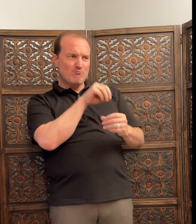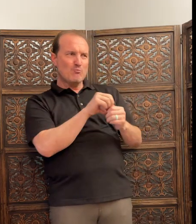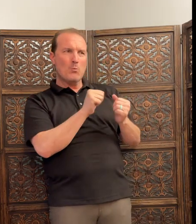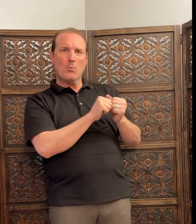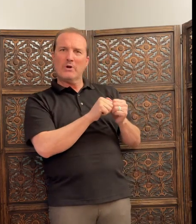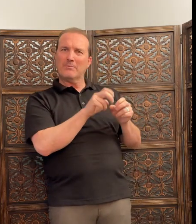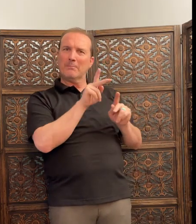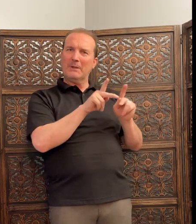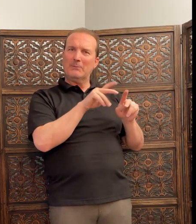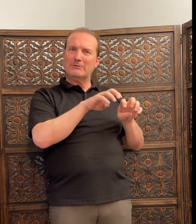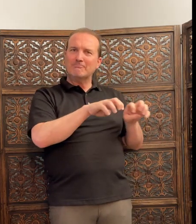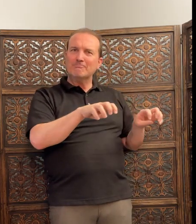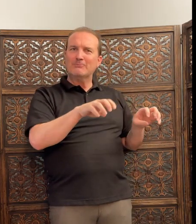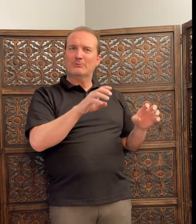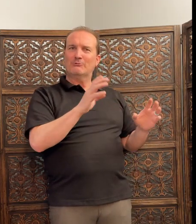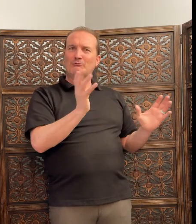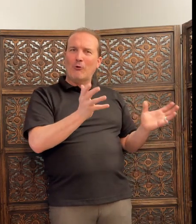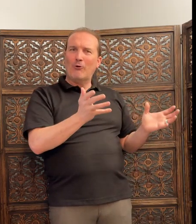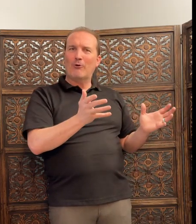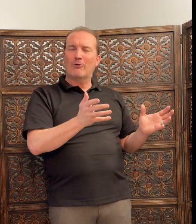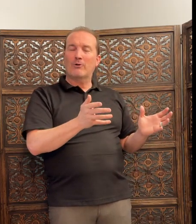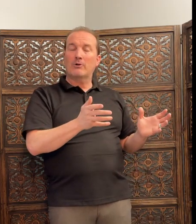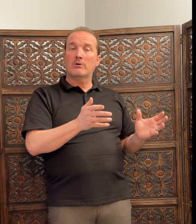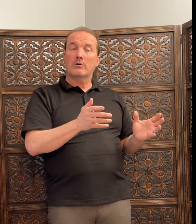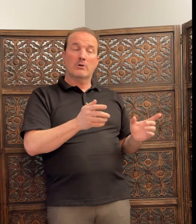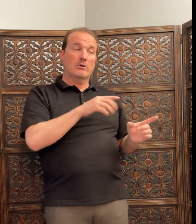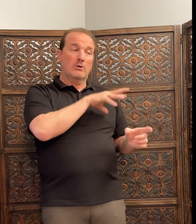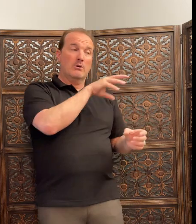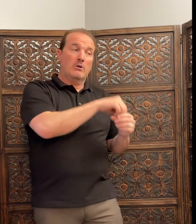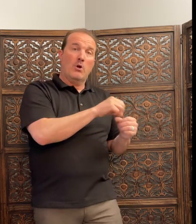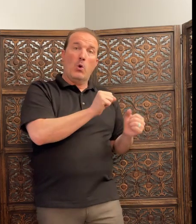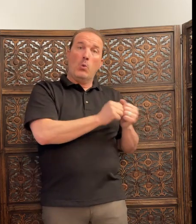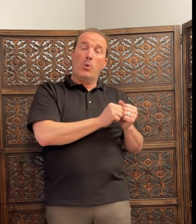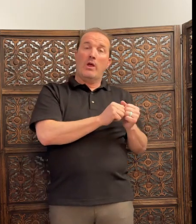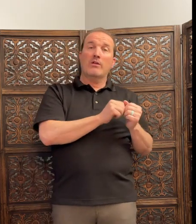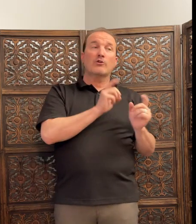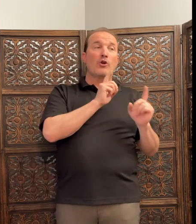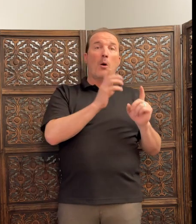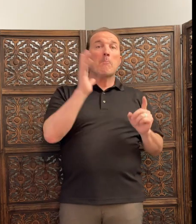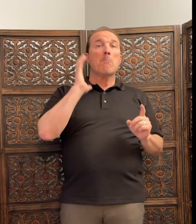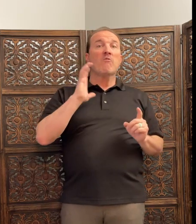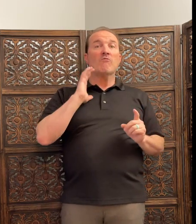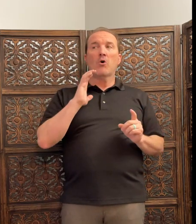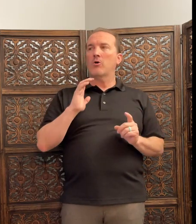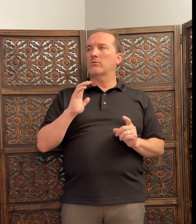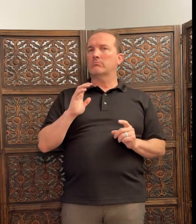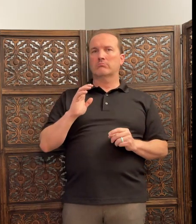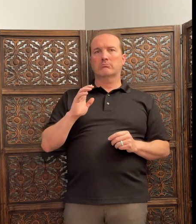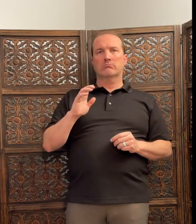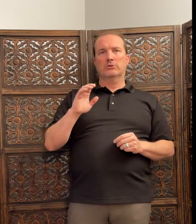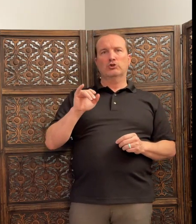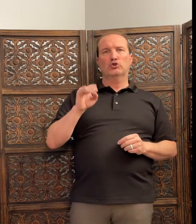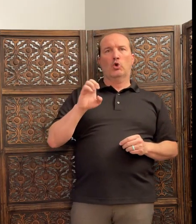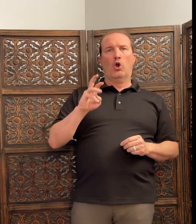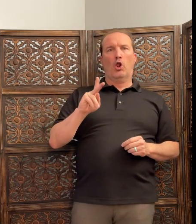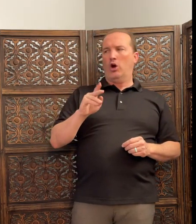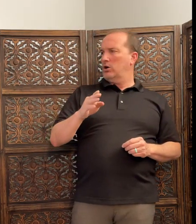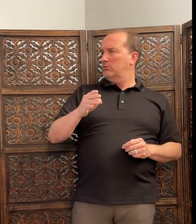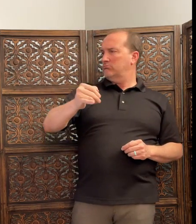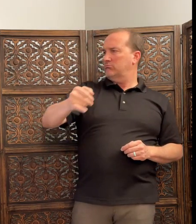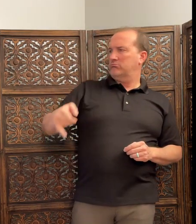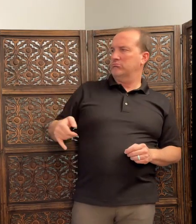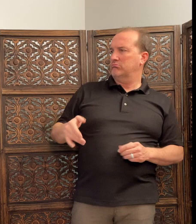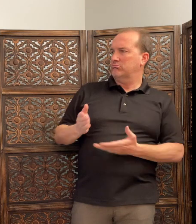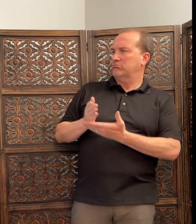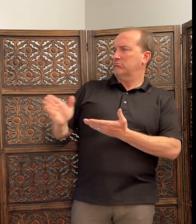with the porch talkers. She even finds that she participates in the porch talk unlike the restrictions that Joe Clark put on her